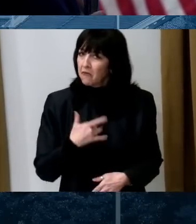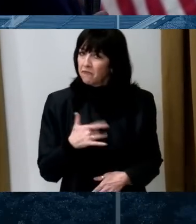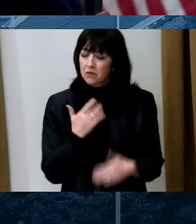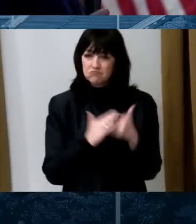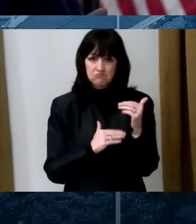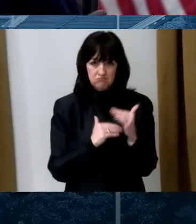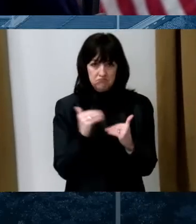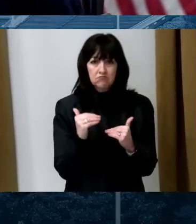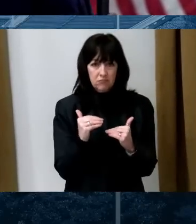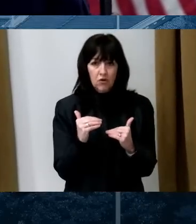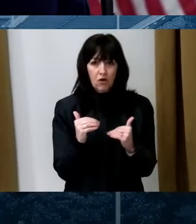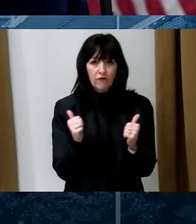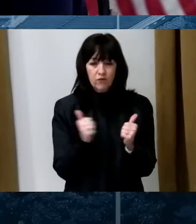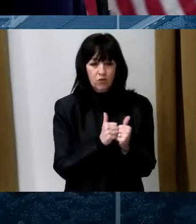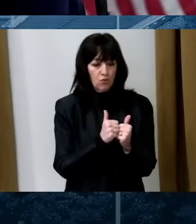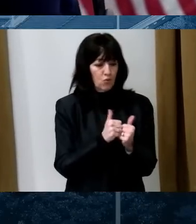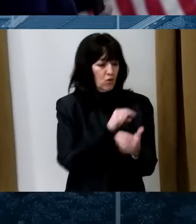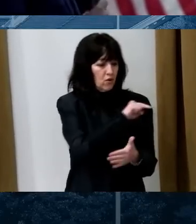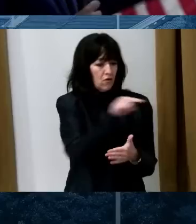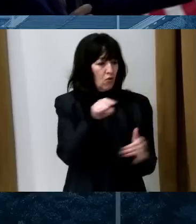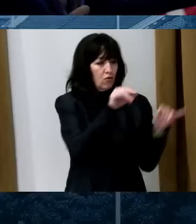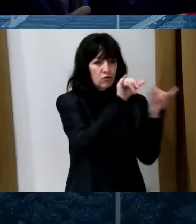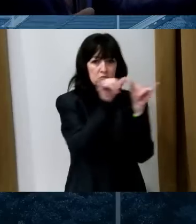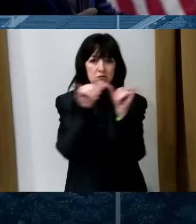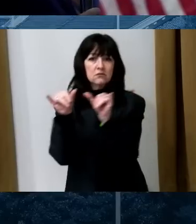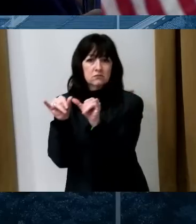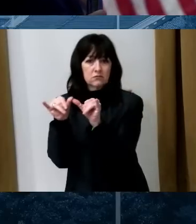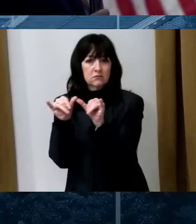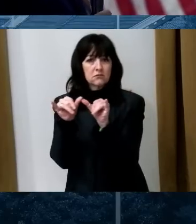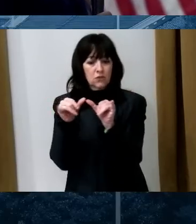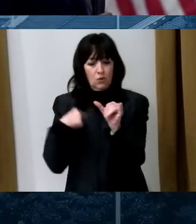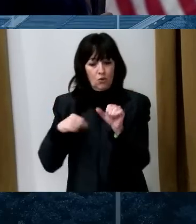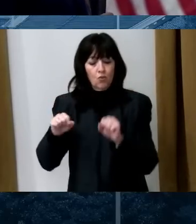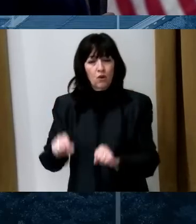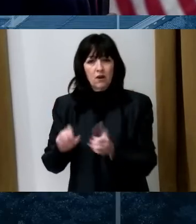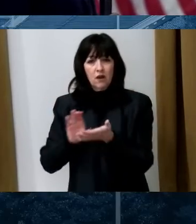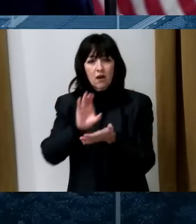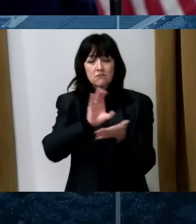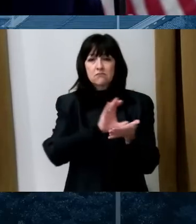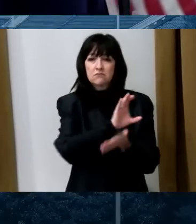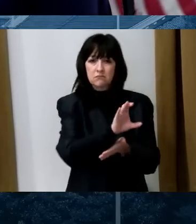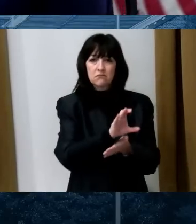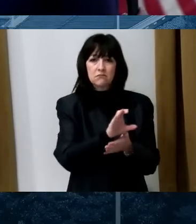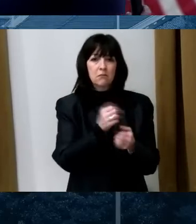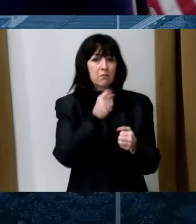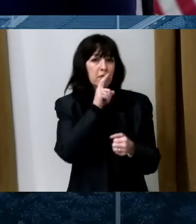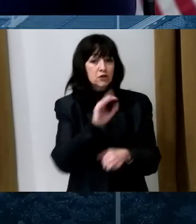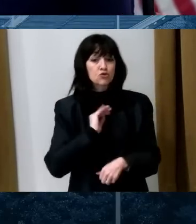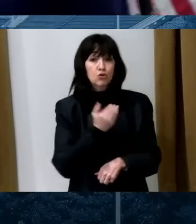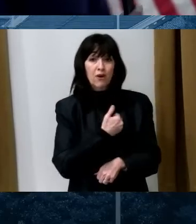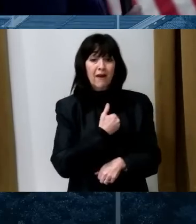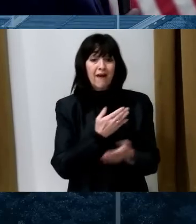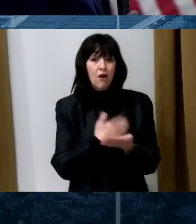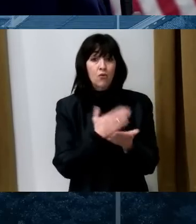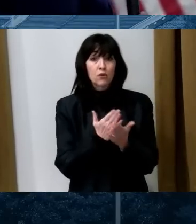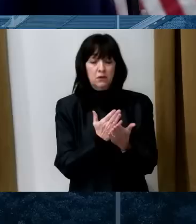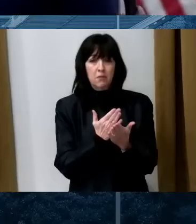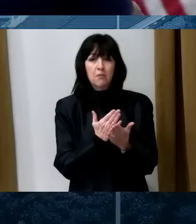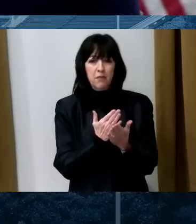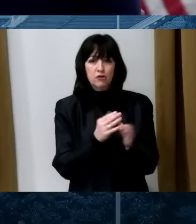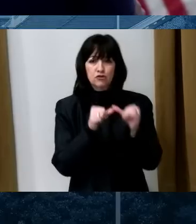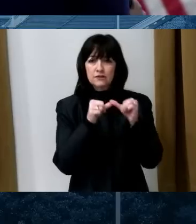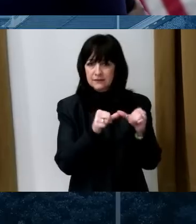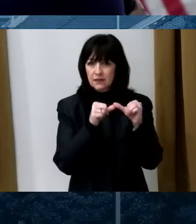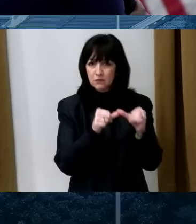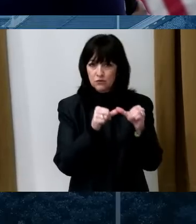comfortable with going above the benchmark given how much we've been able to set aside in budget stabilization to cover the shortfalls of any